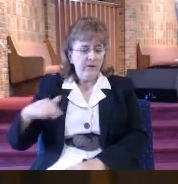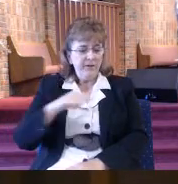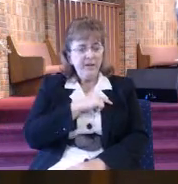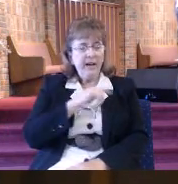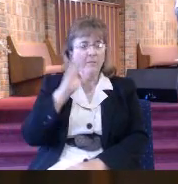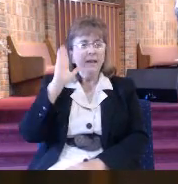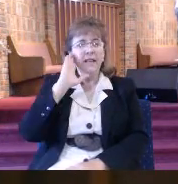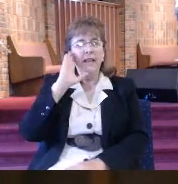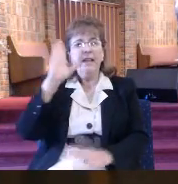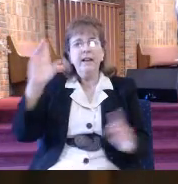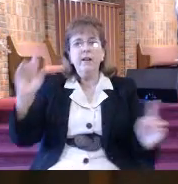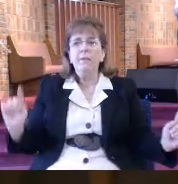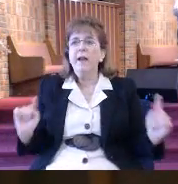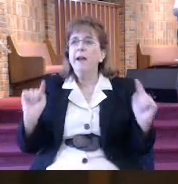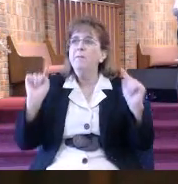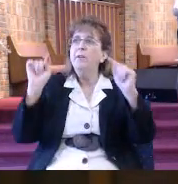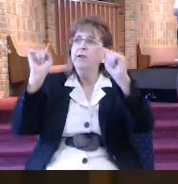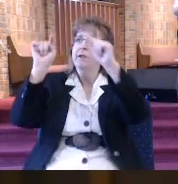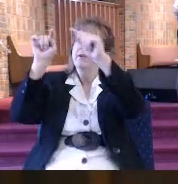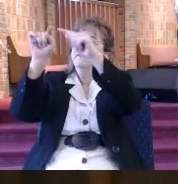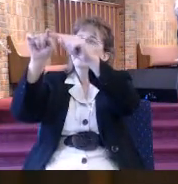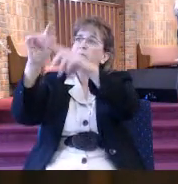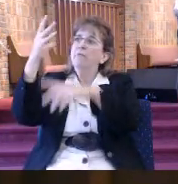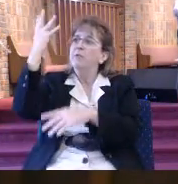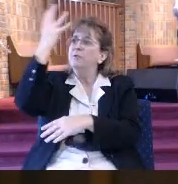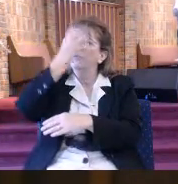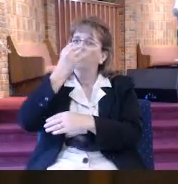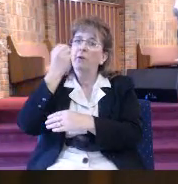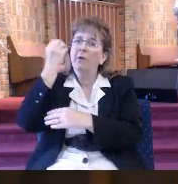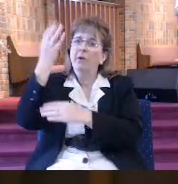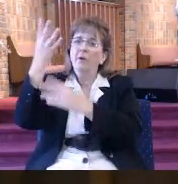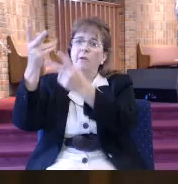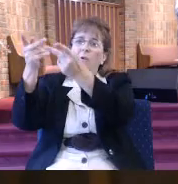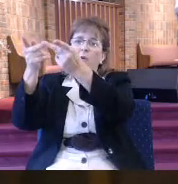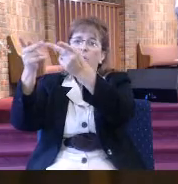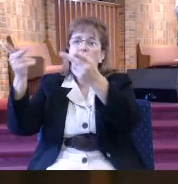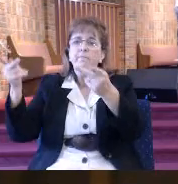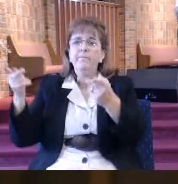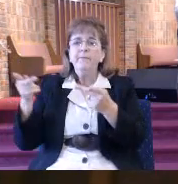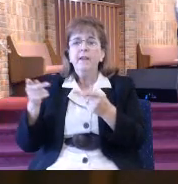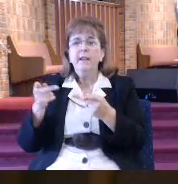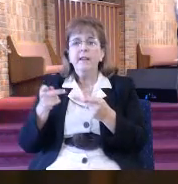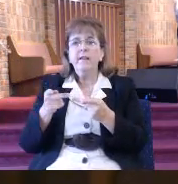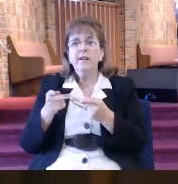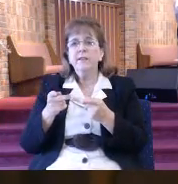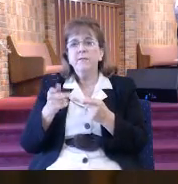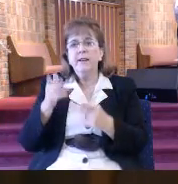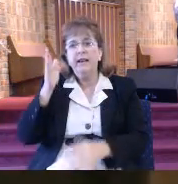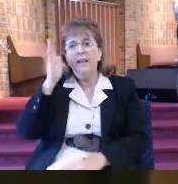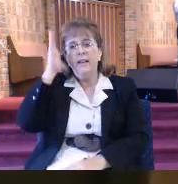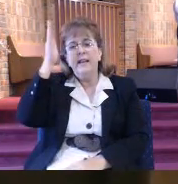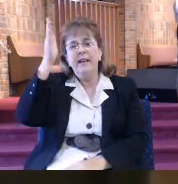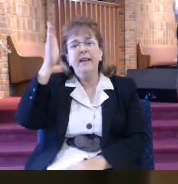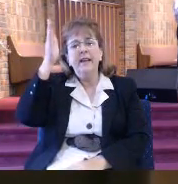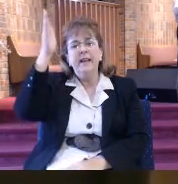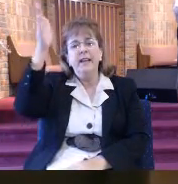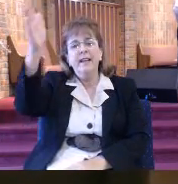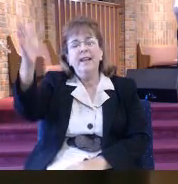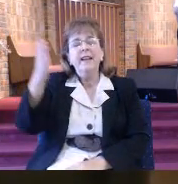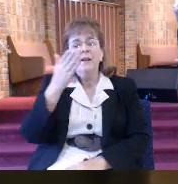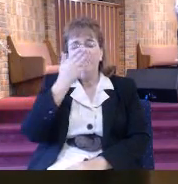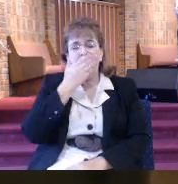by, we shall meet on that beautiful shore. In the